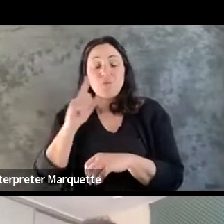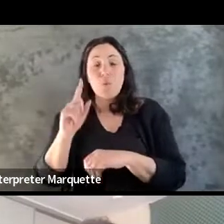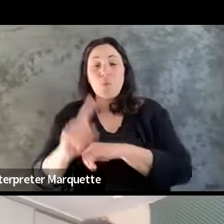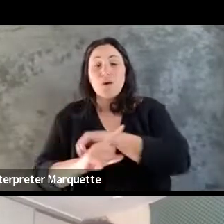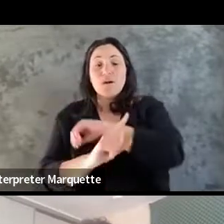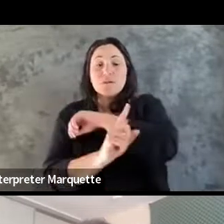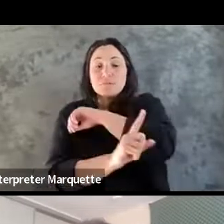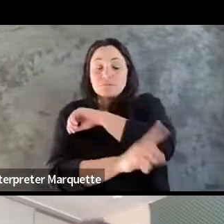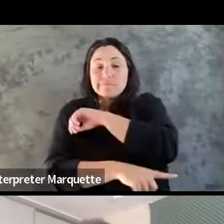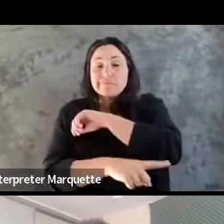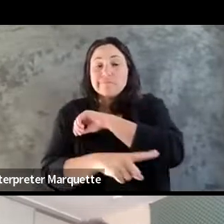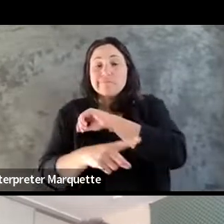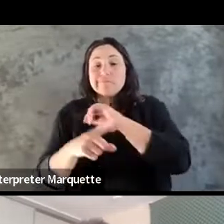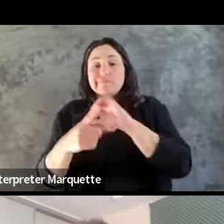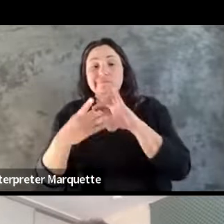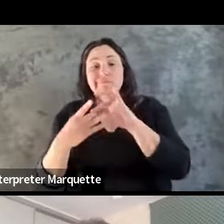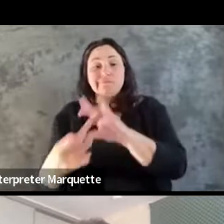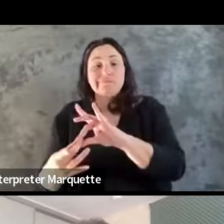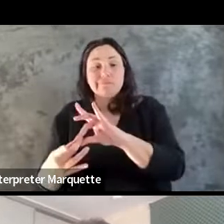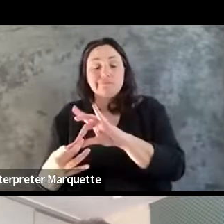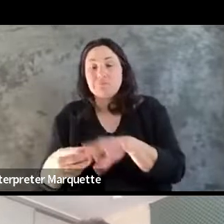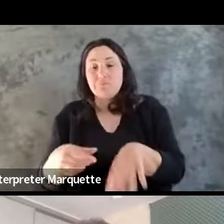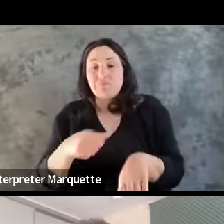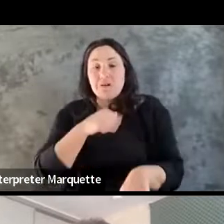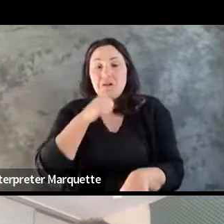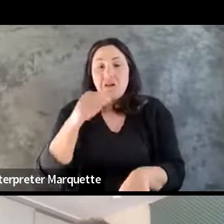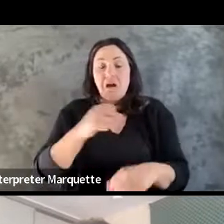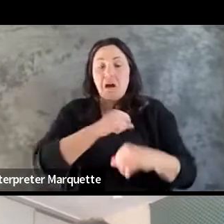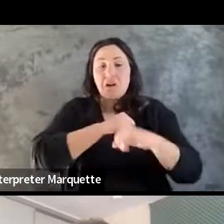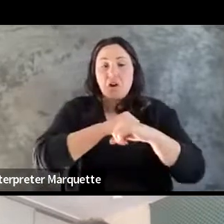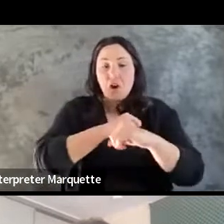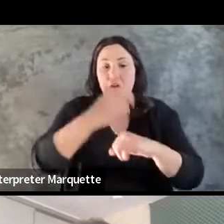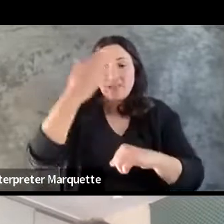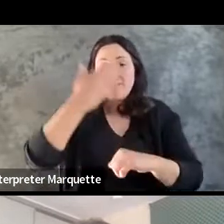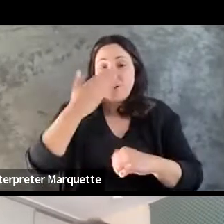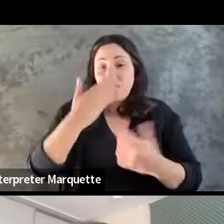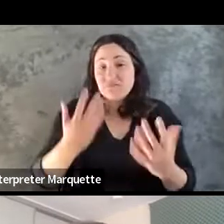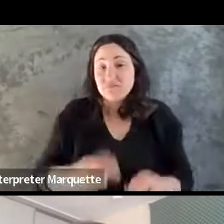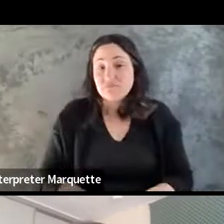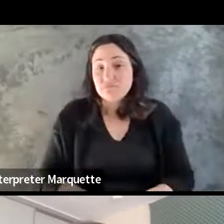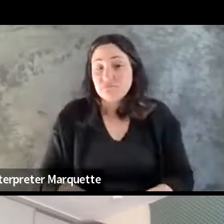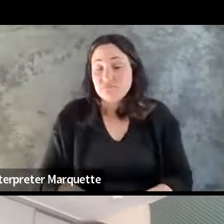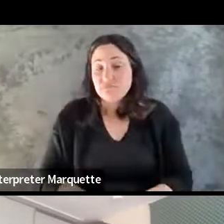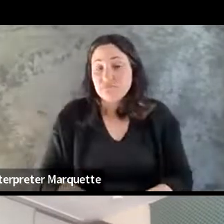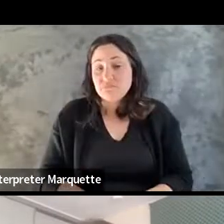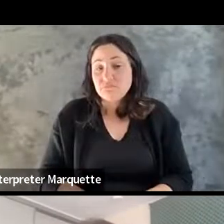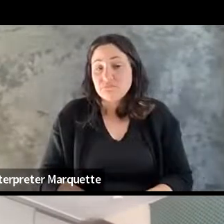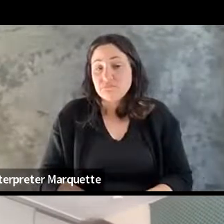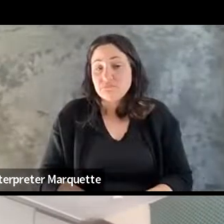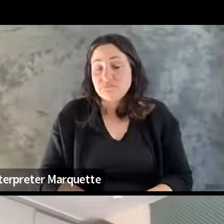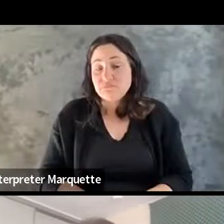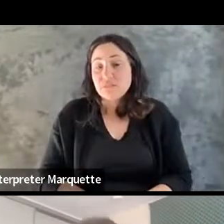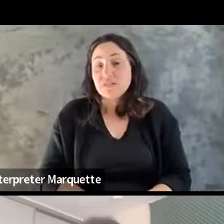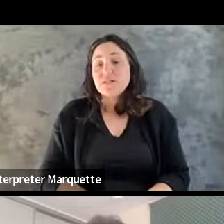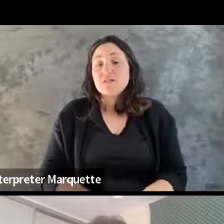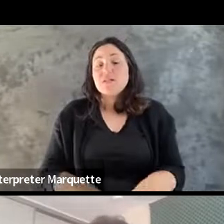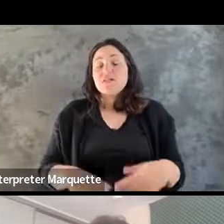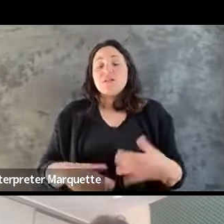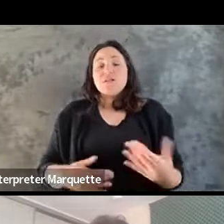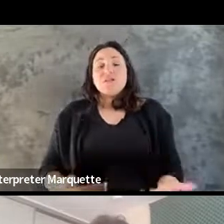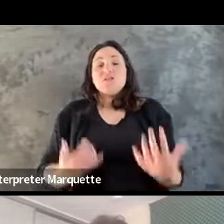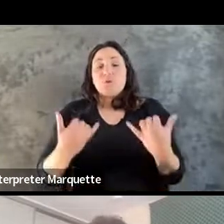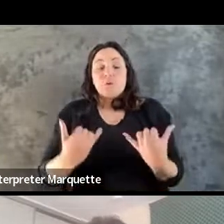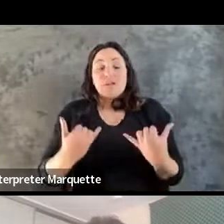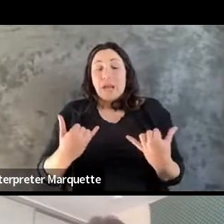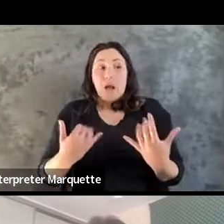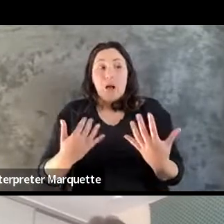student discipline related matters, not necessarily guarding the front door. So we're not at the stage where we're going to just